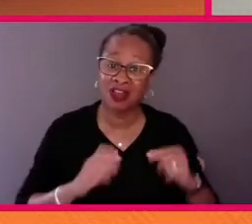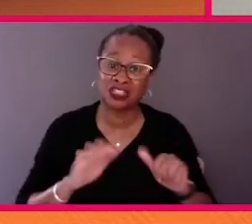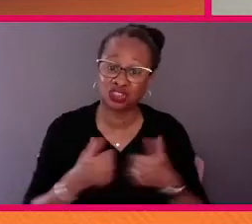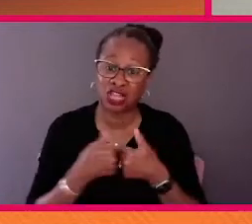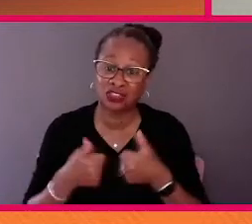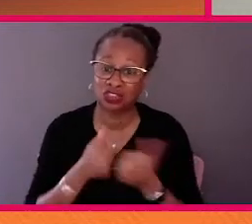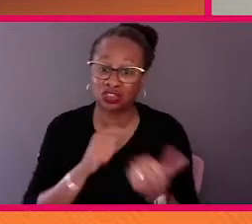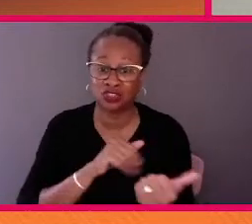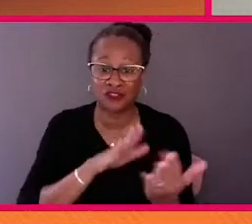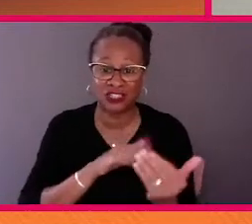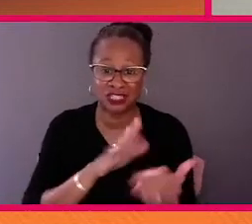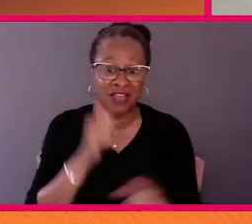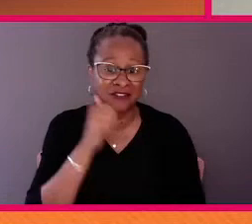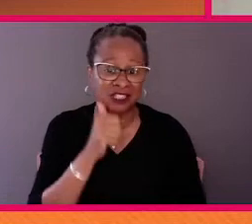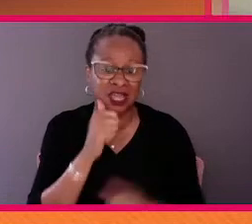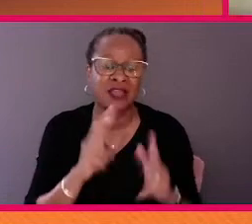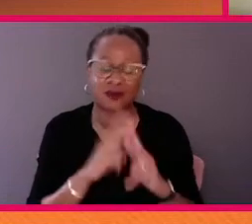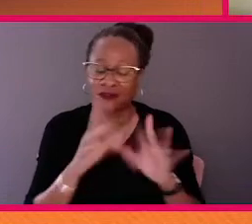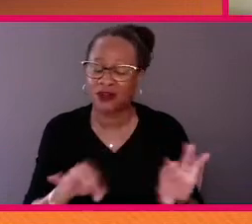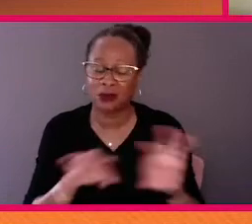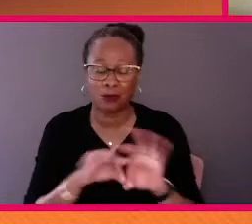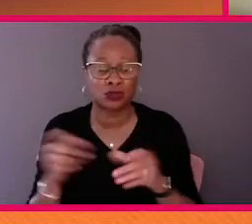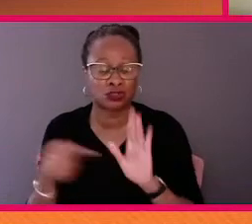were important to bring to the surface.